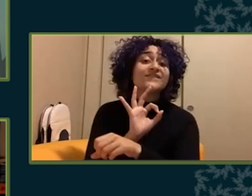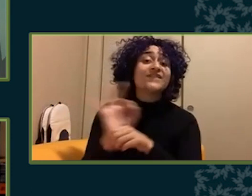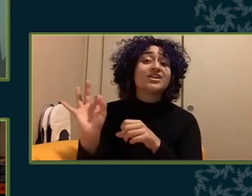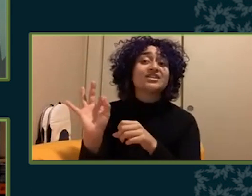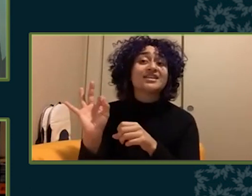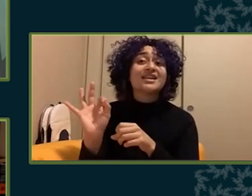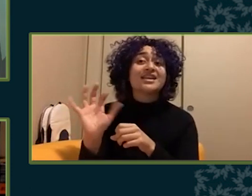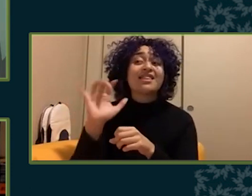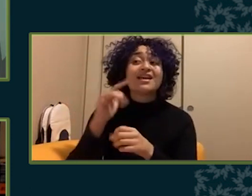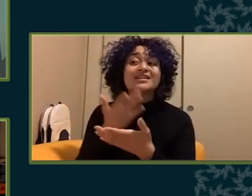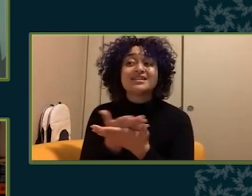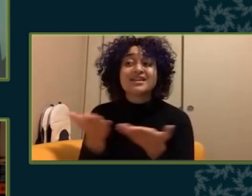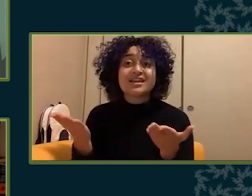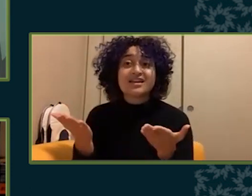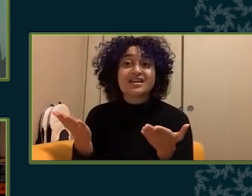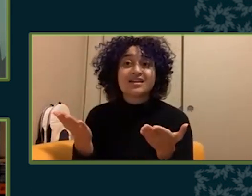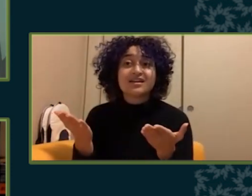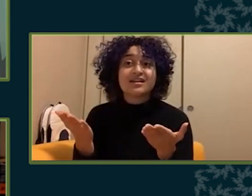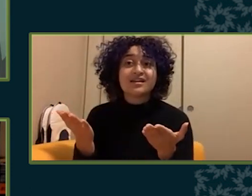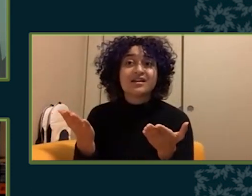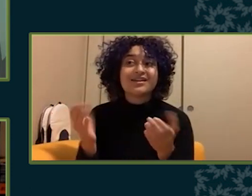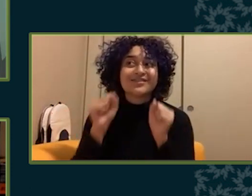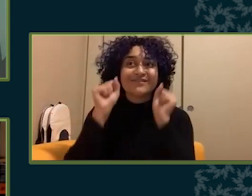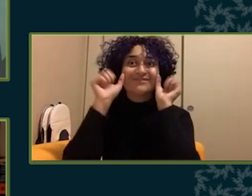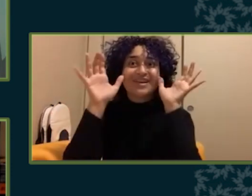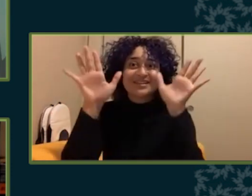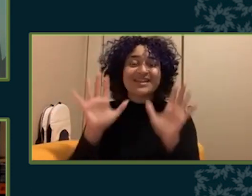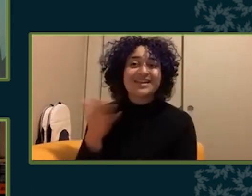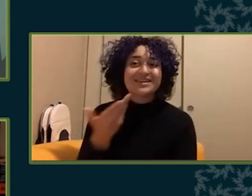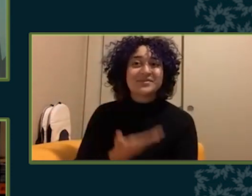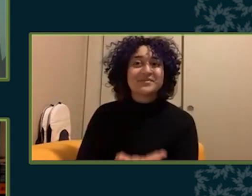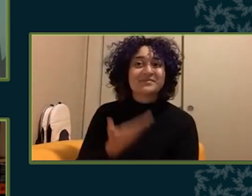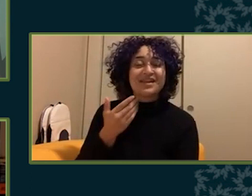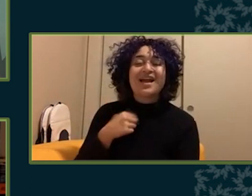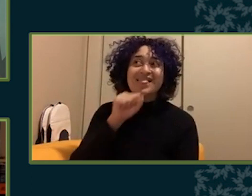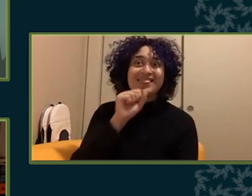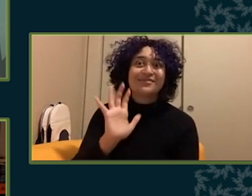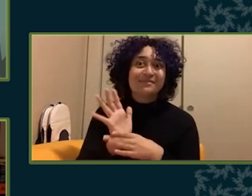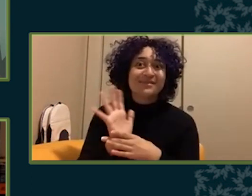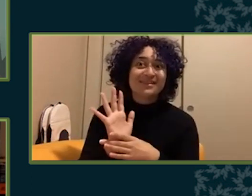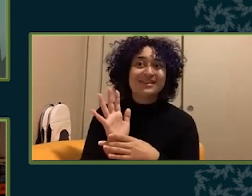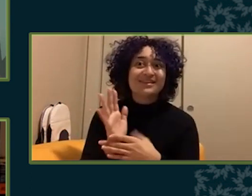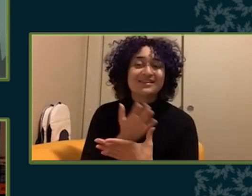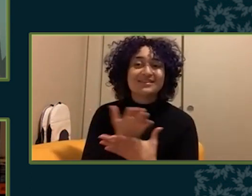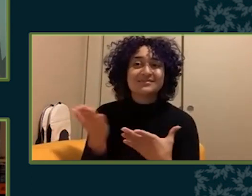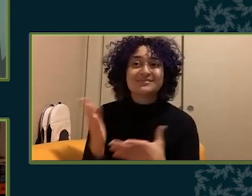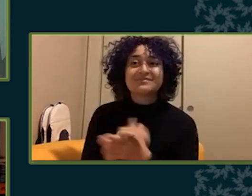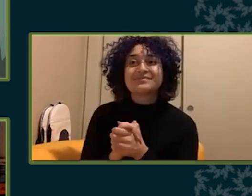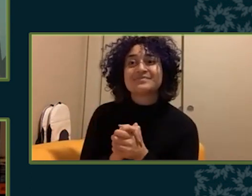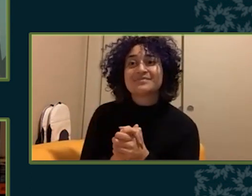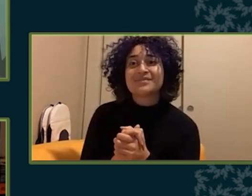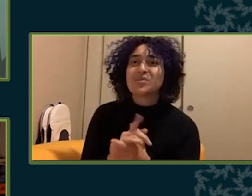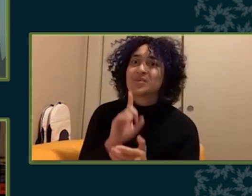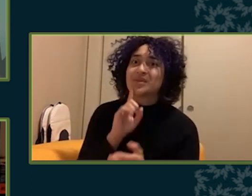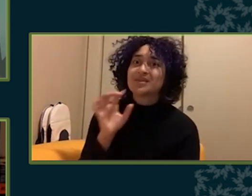there is fascinating to me. This was just a side piece. I love the media aspect, so super excited to meet you. Very professional,